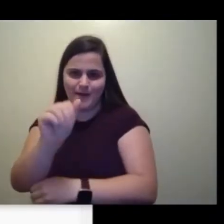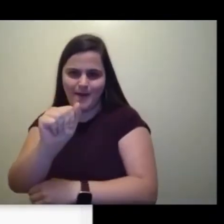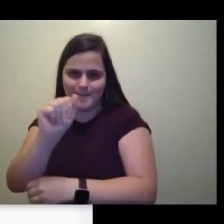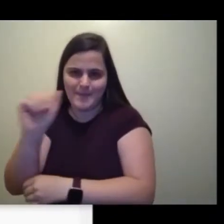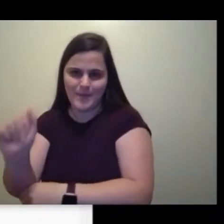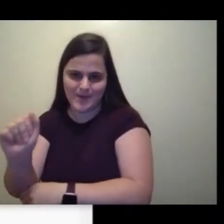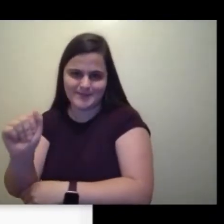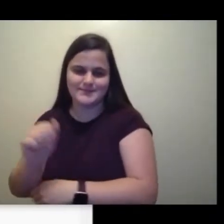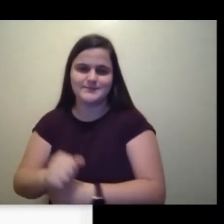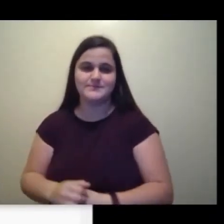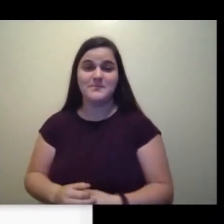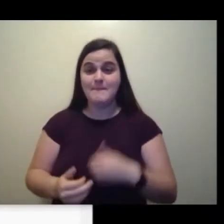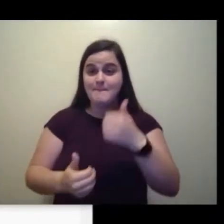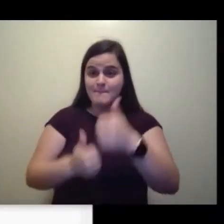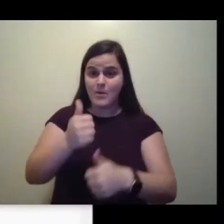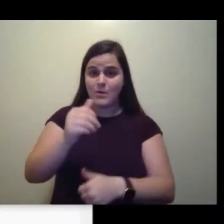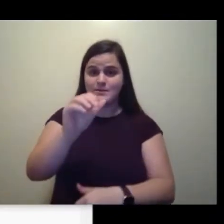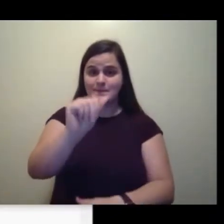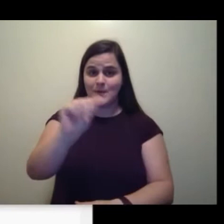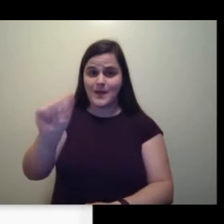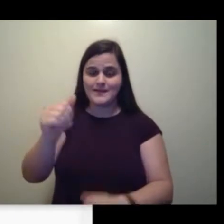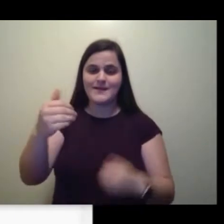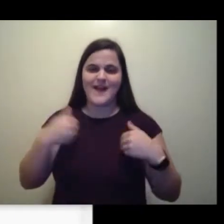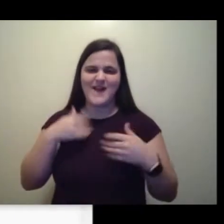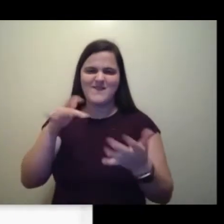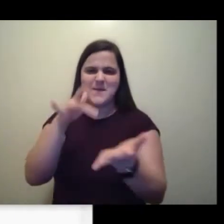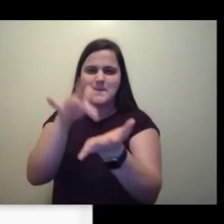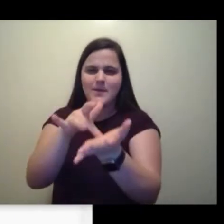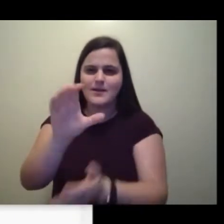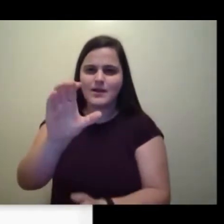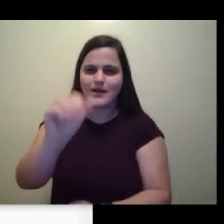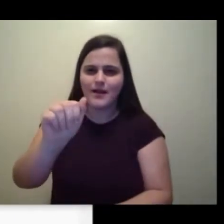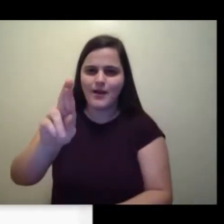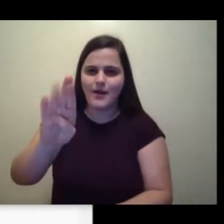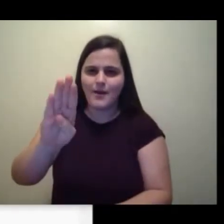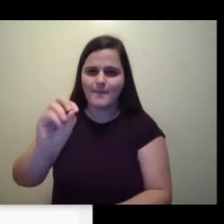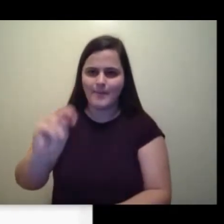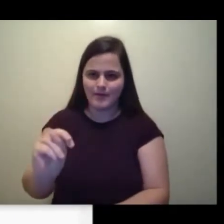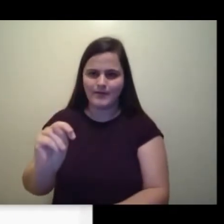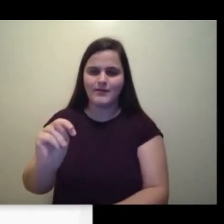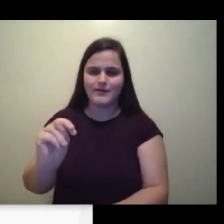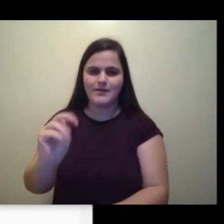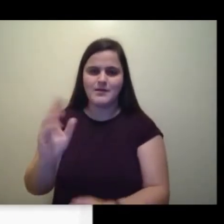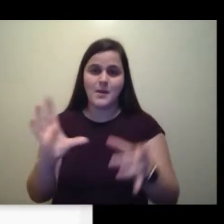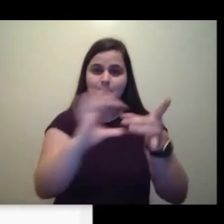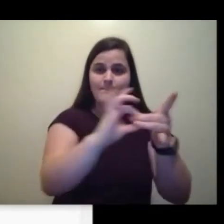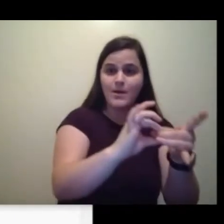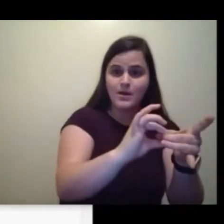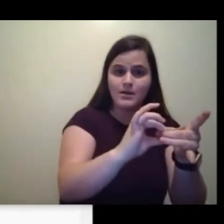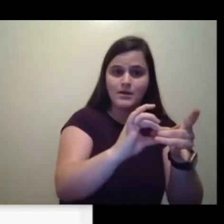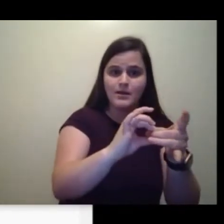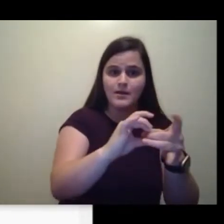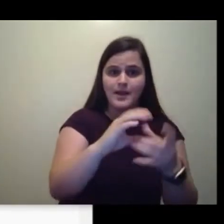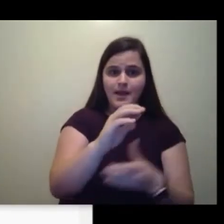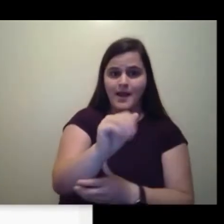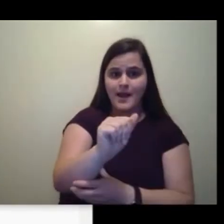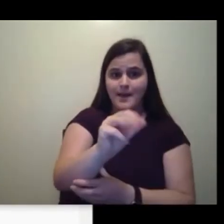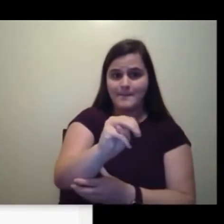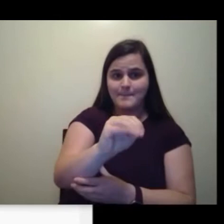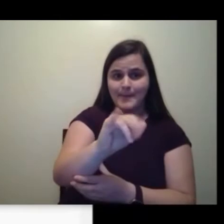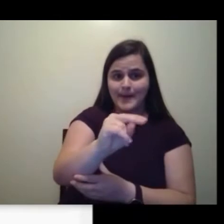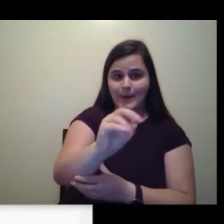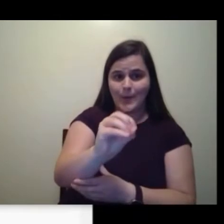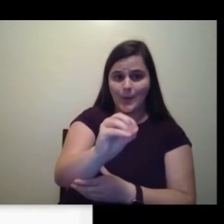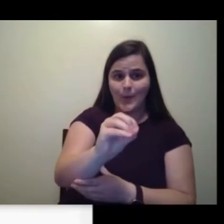Most amino acids have a central carbon atom bonded to one amino or nitrogen-containing group and